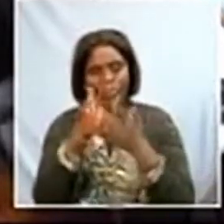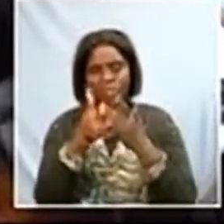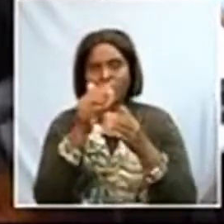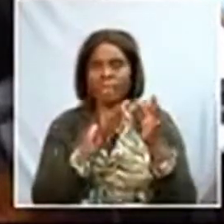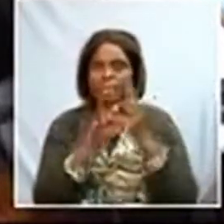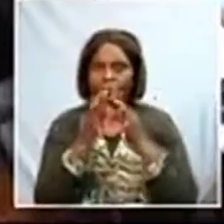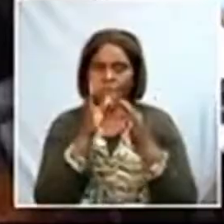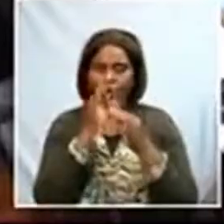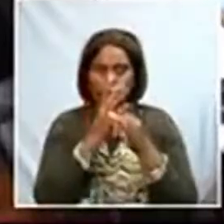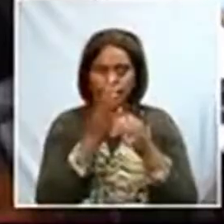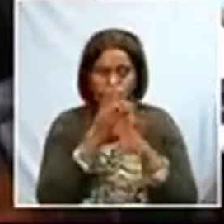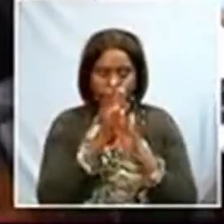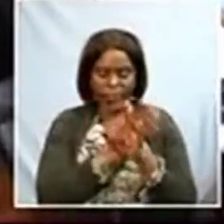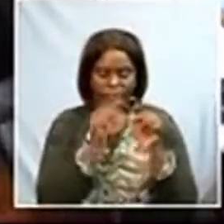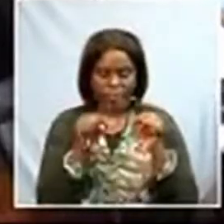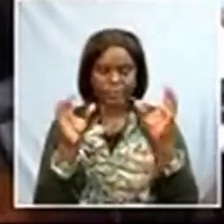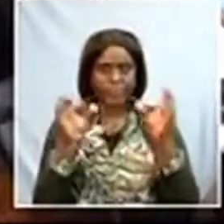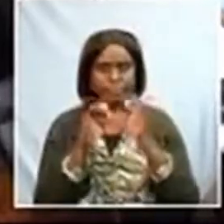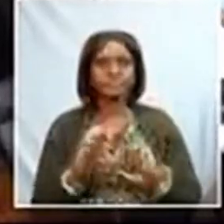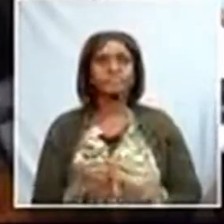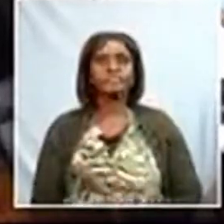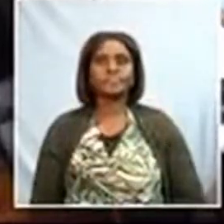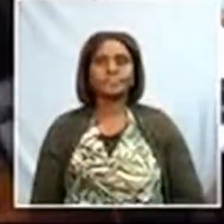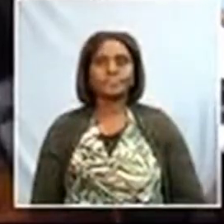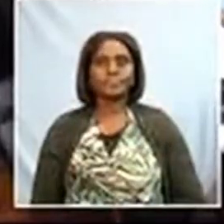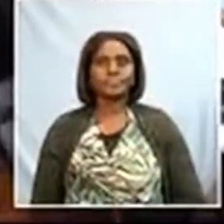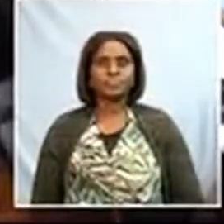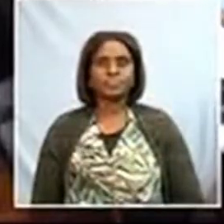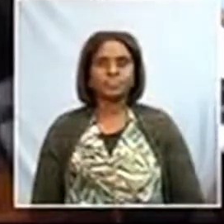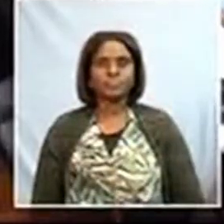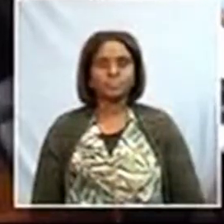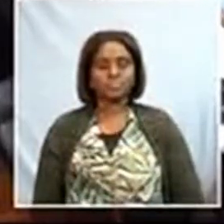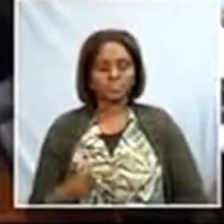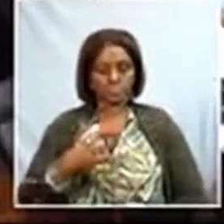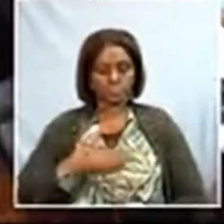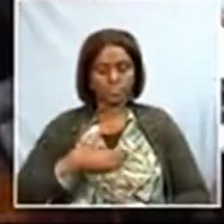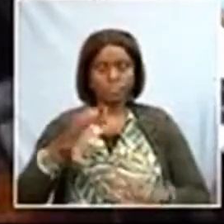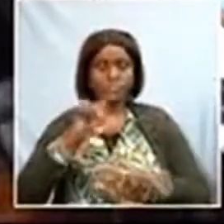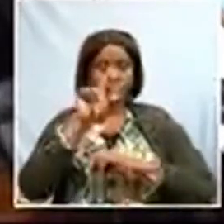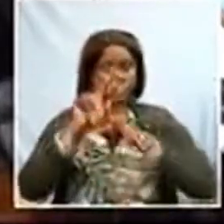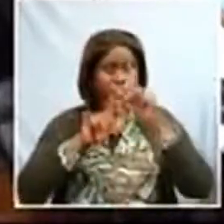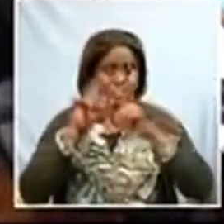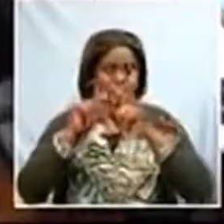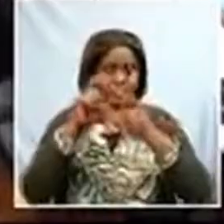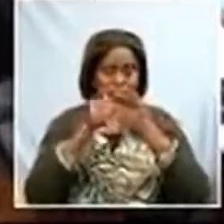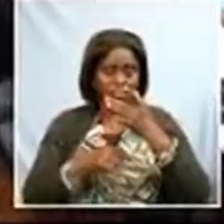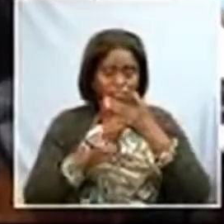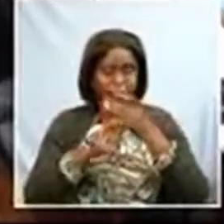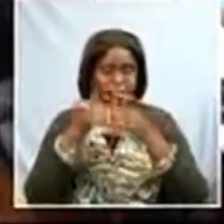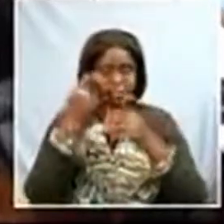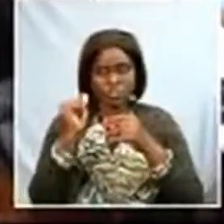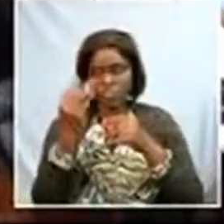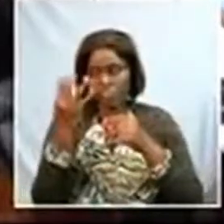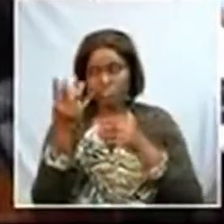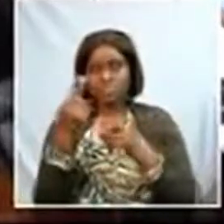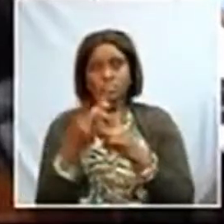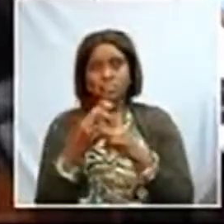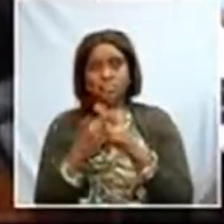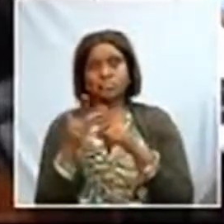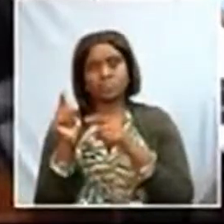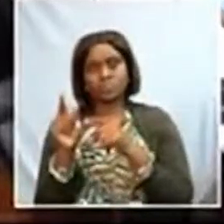submitted before this committee. So my question was 14 months.